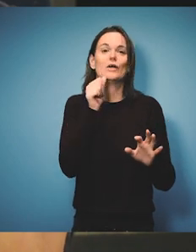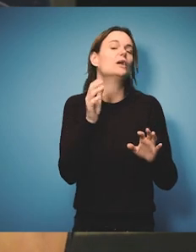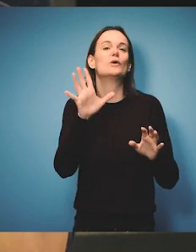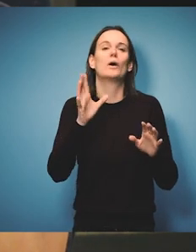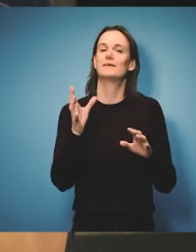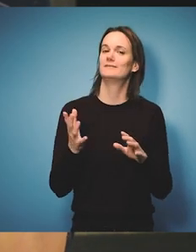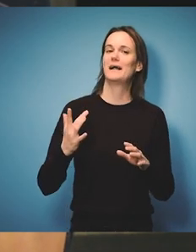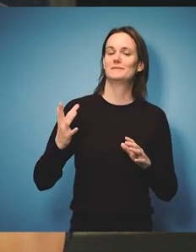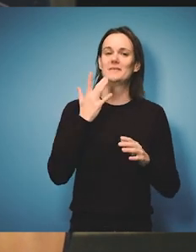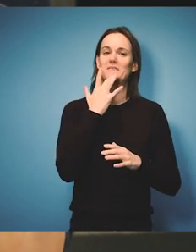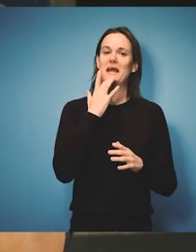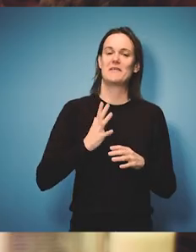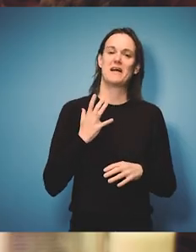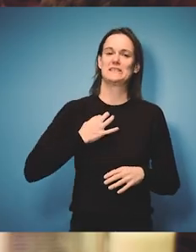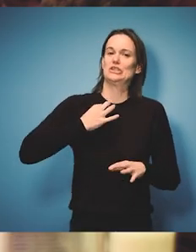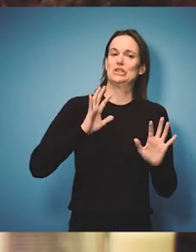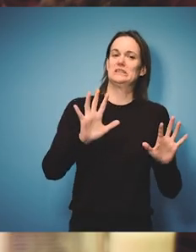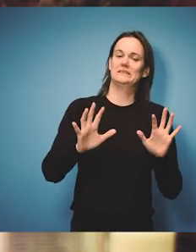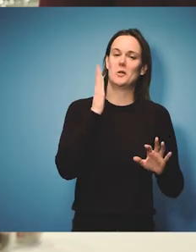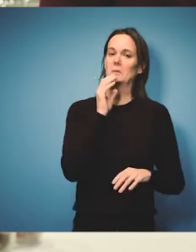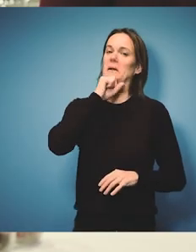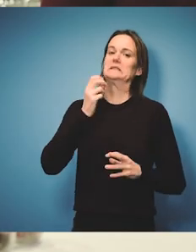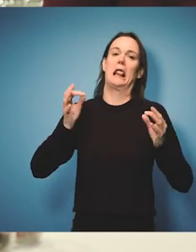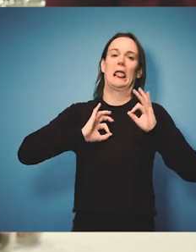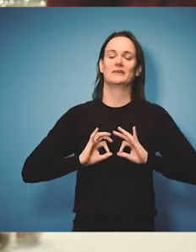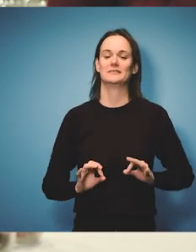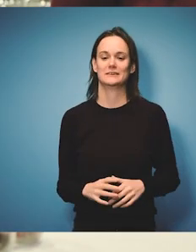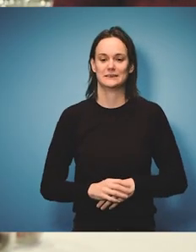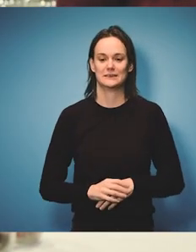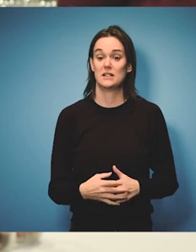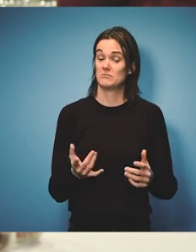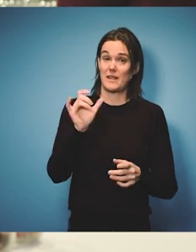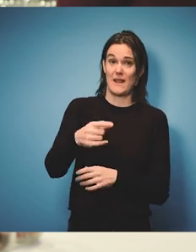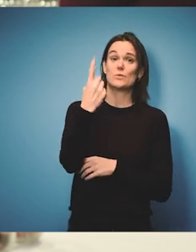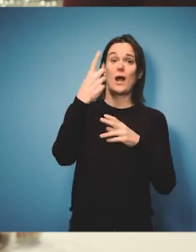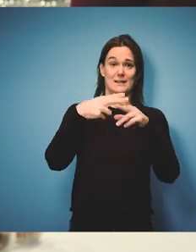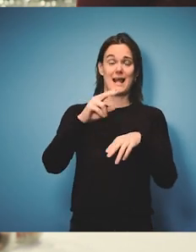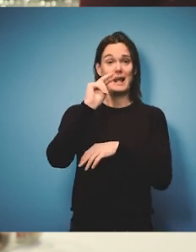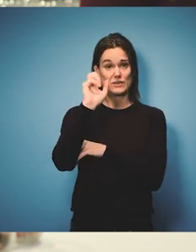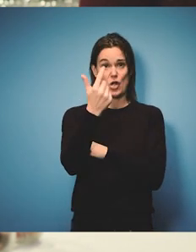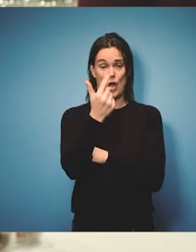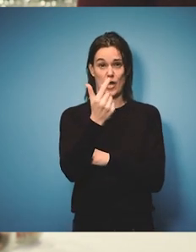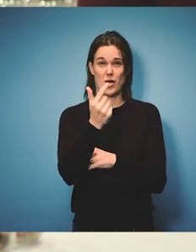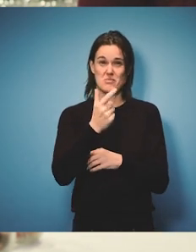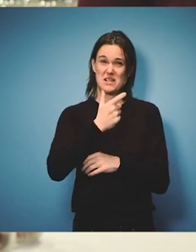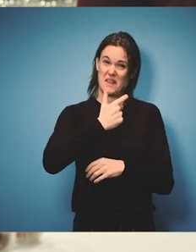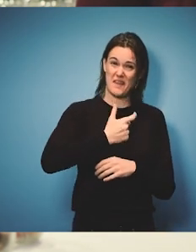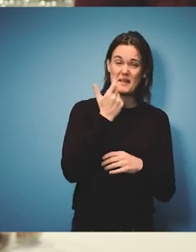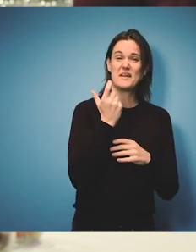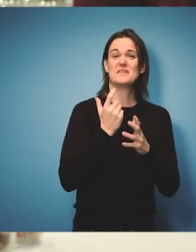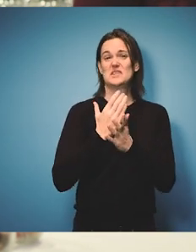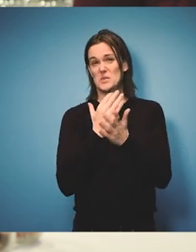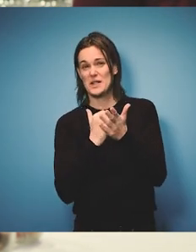so don't wear your favorite shirt. I'm gonna take it off. That's almost the base of one eggnog right there. So it's